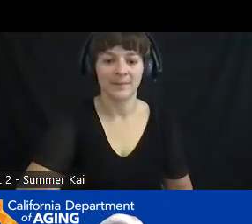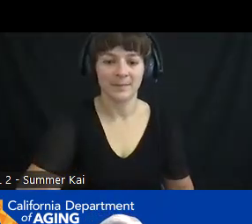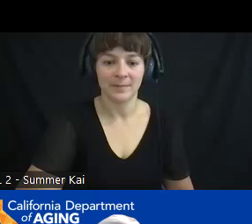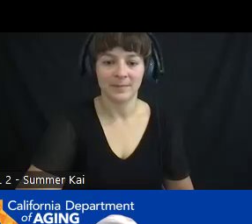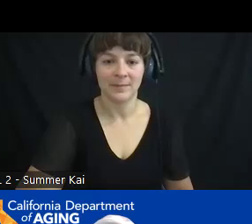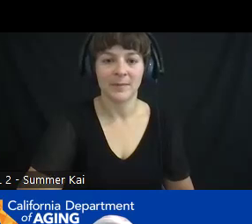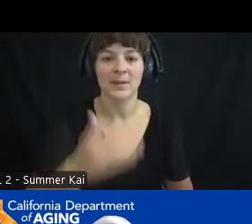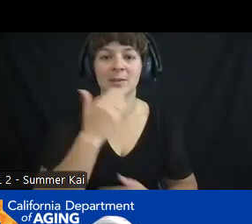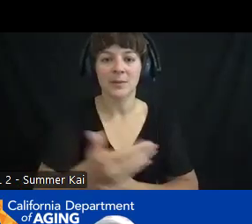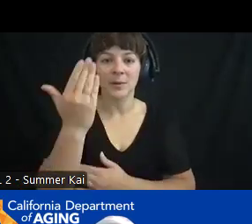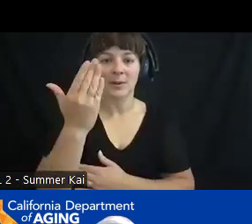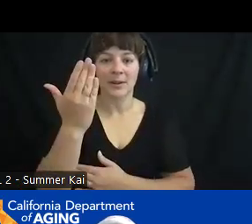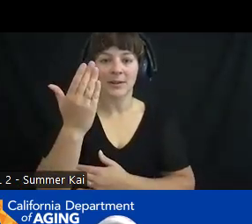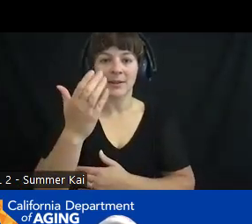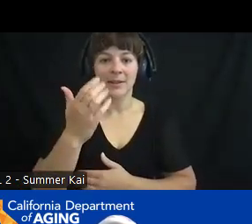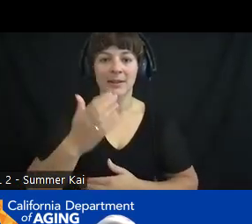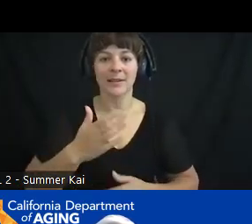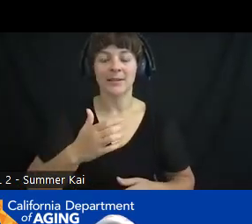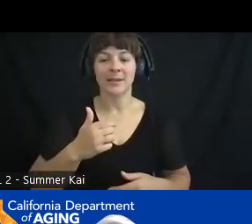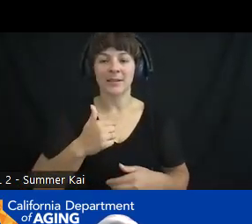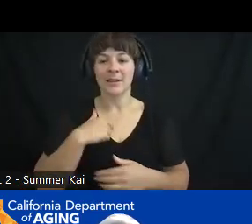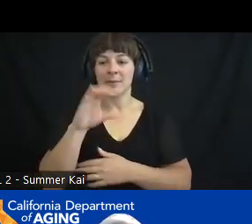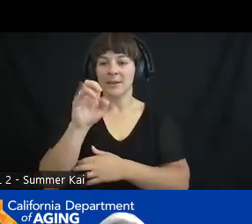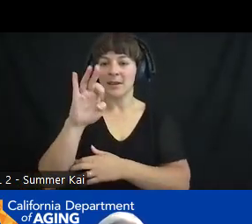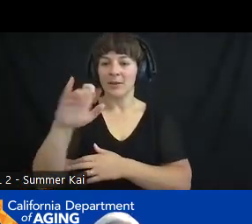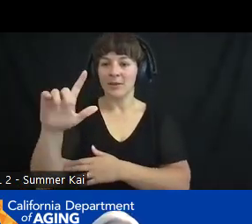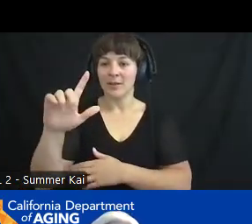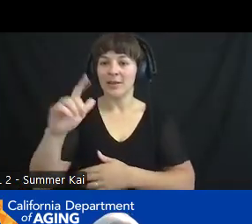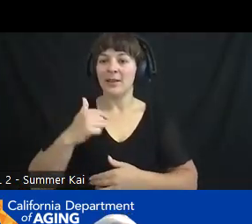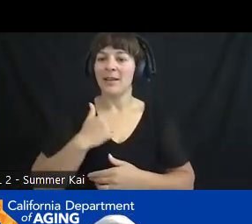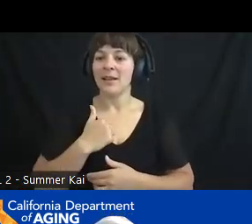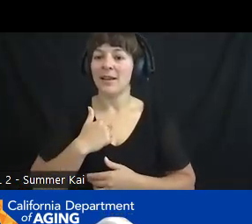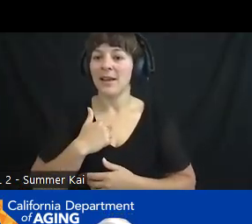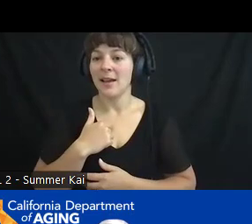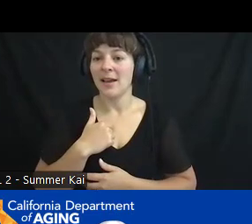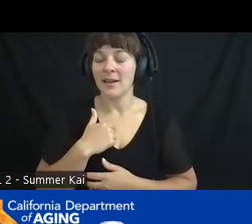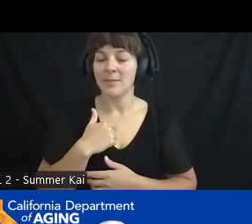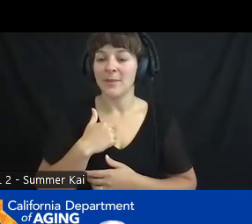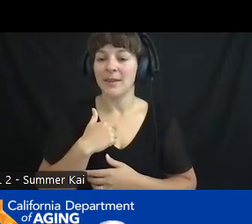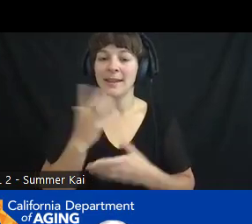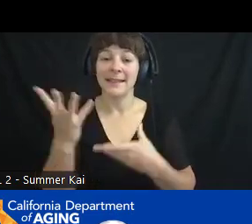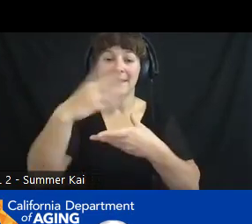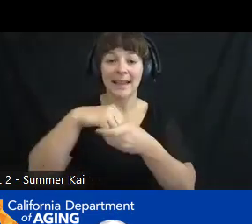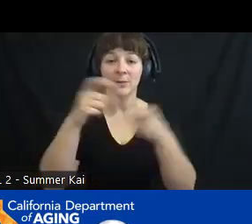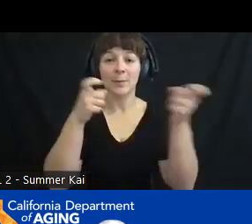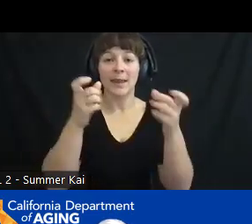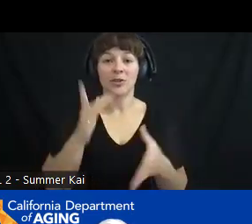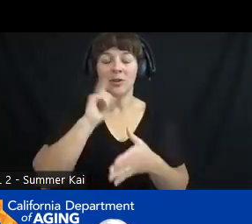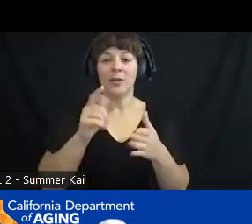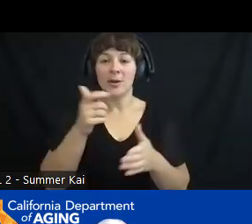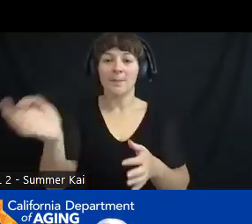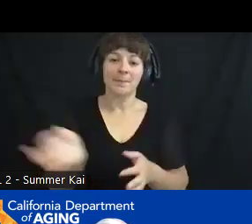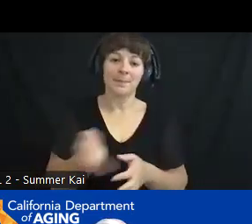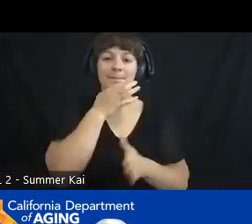Good morning. I am Carol DeAndres, and I am the Stakeholder Engagement Manager for the Master Plan for